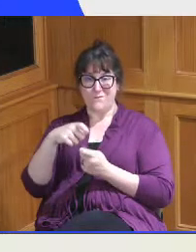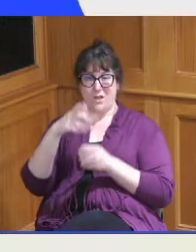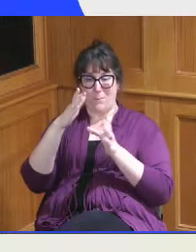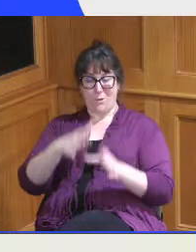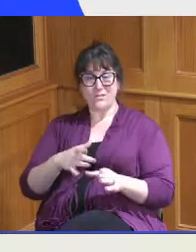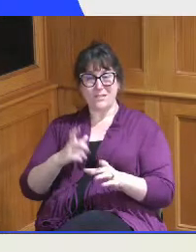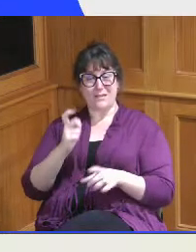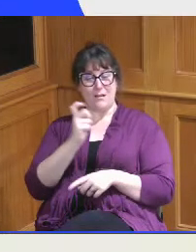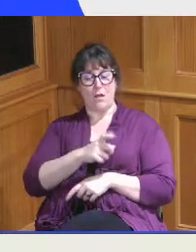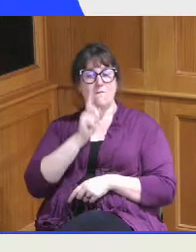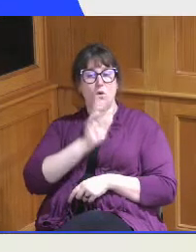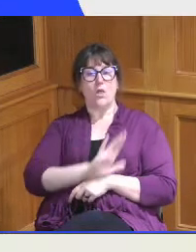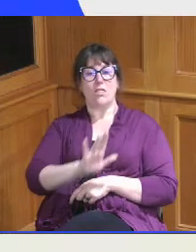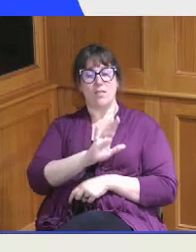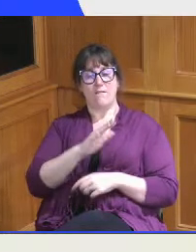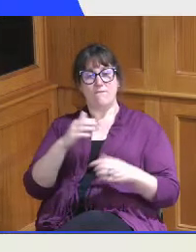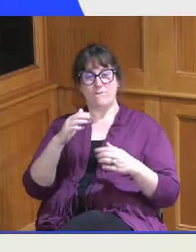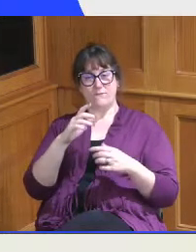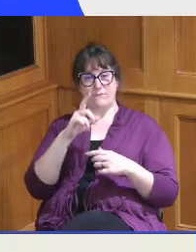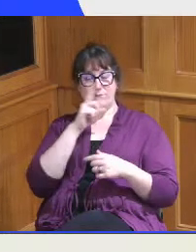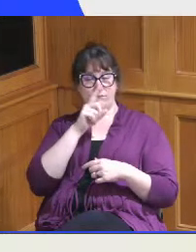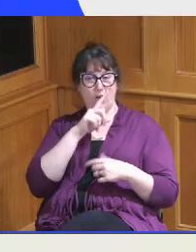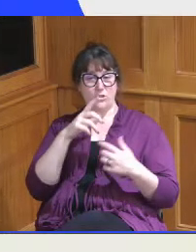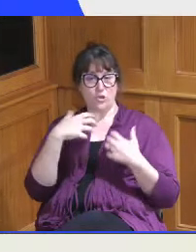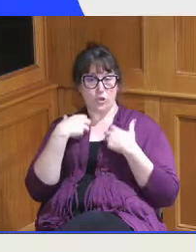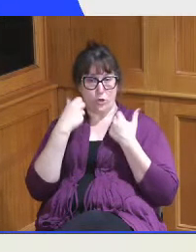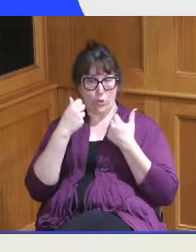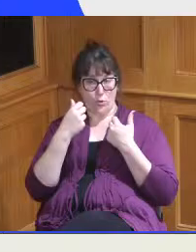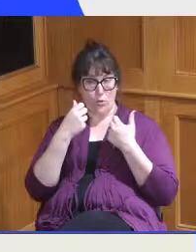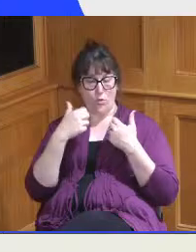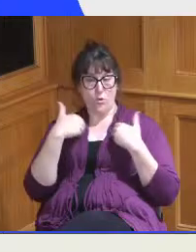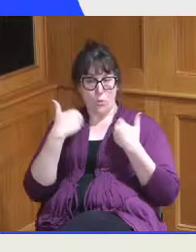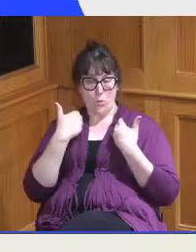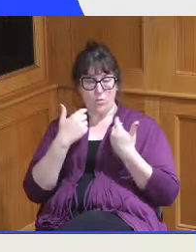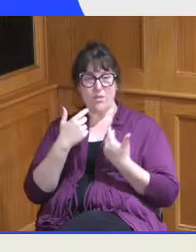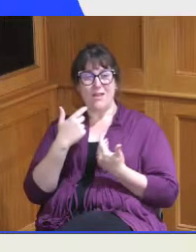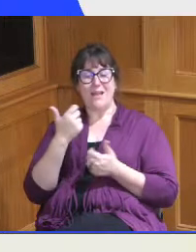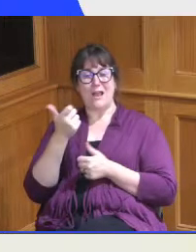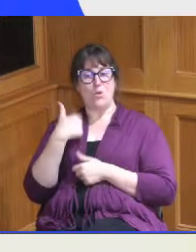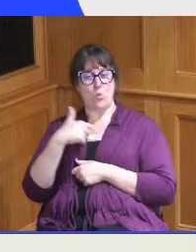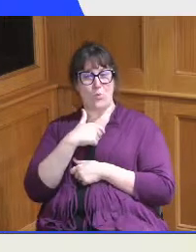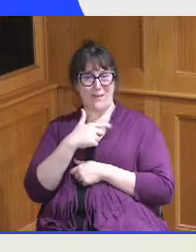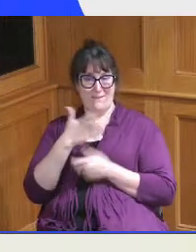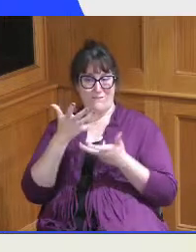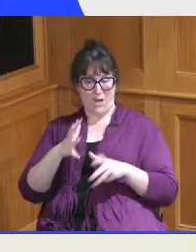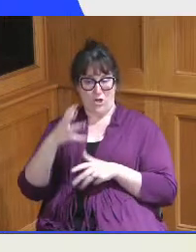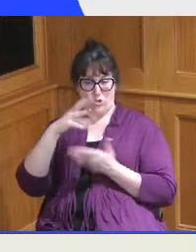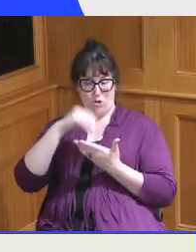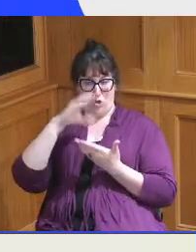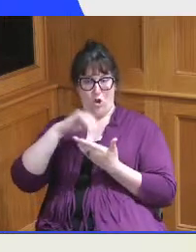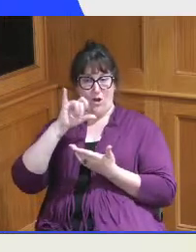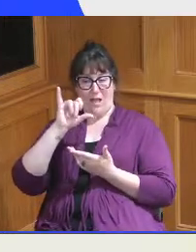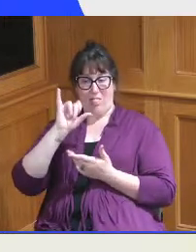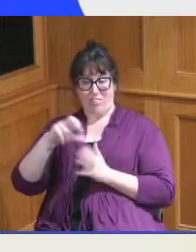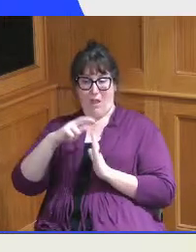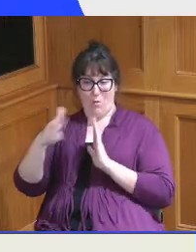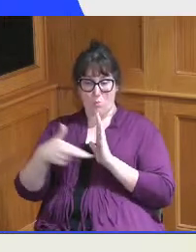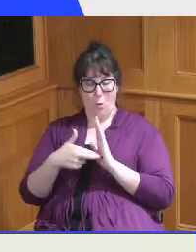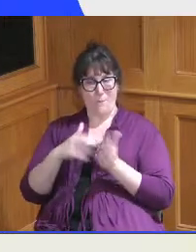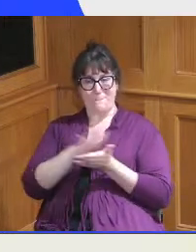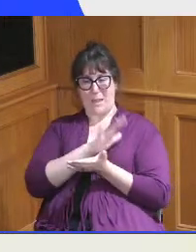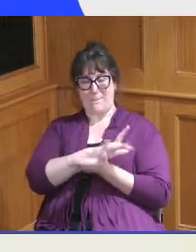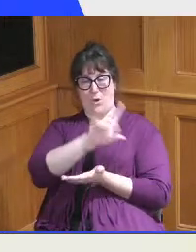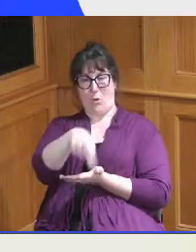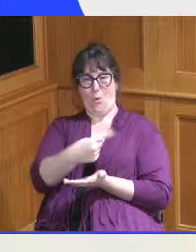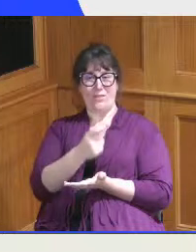youth within each district. And we learned that that role actually only exists on paper and not in practice. So